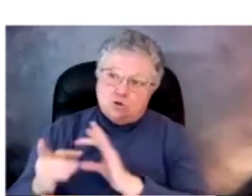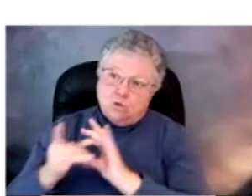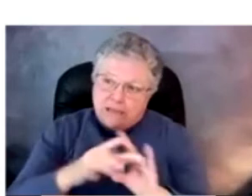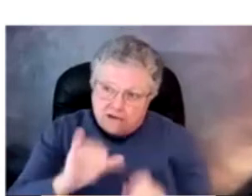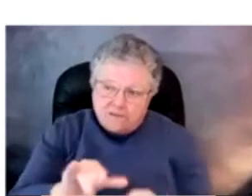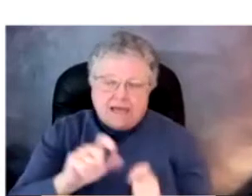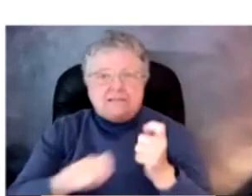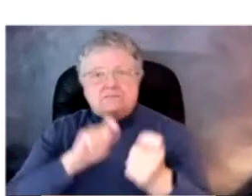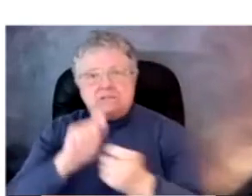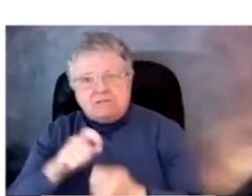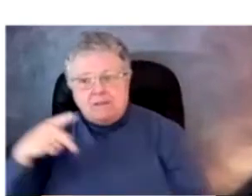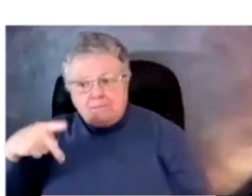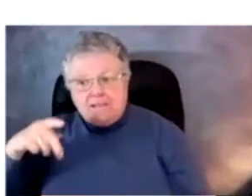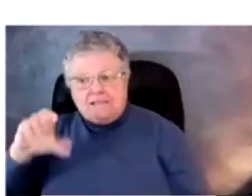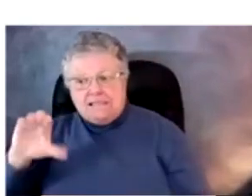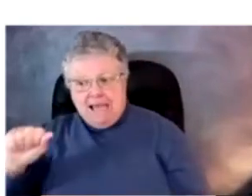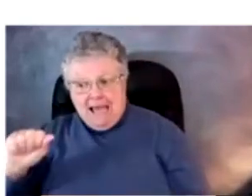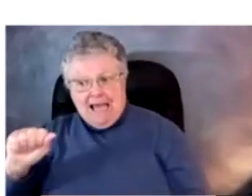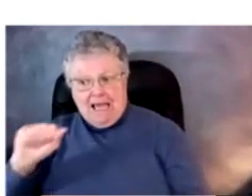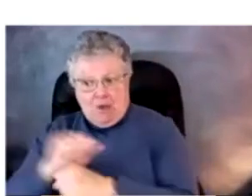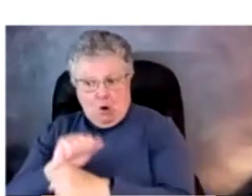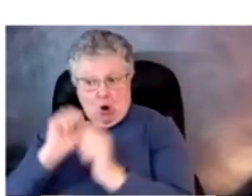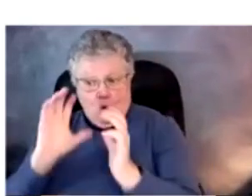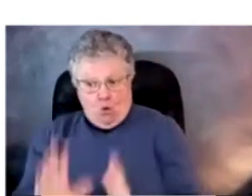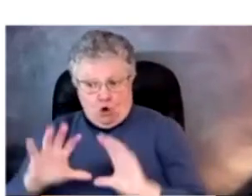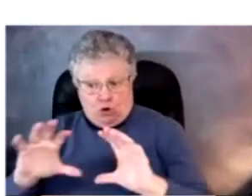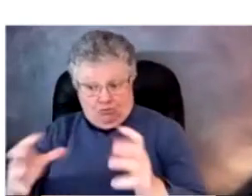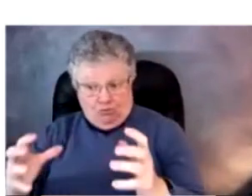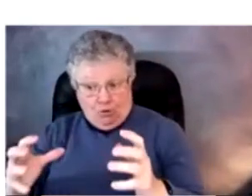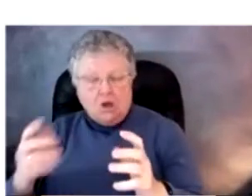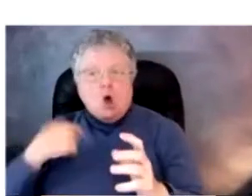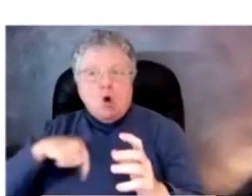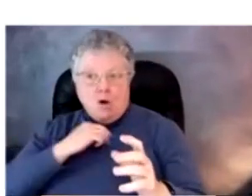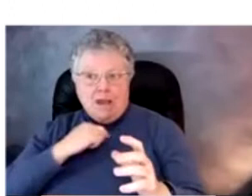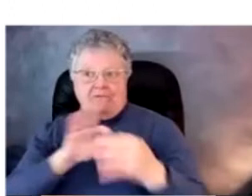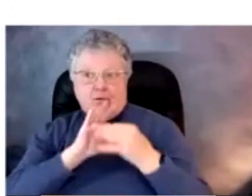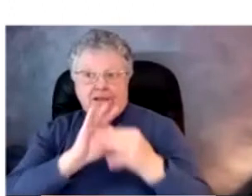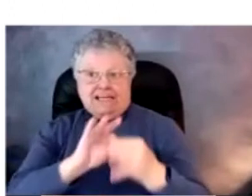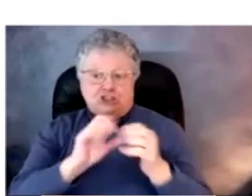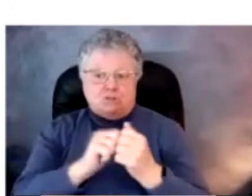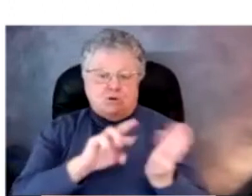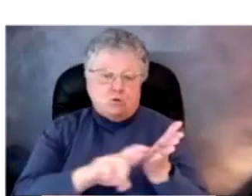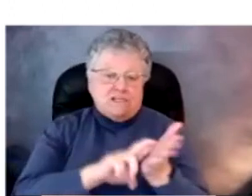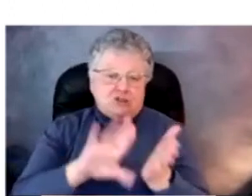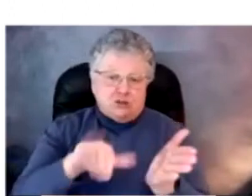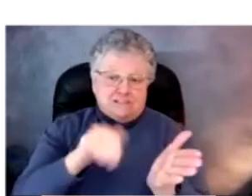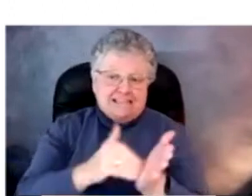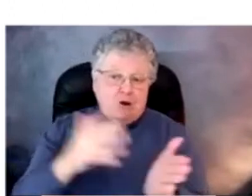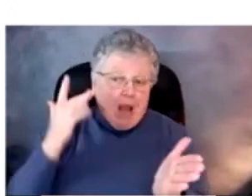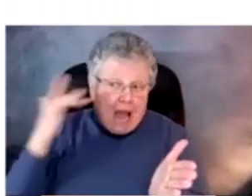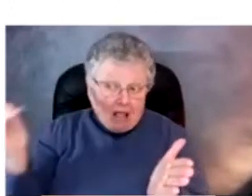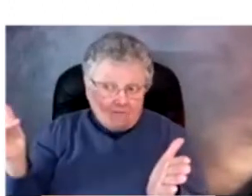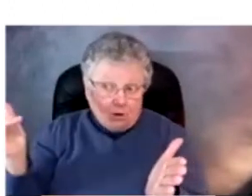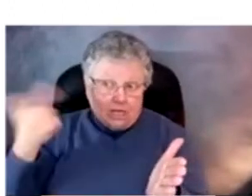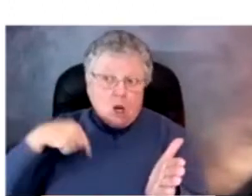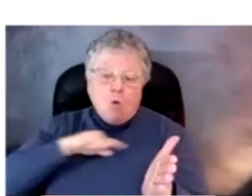specifically personal care workforce, we have a relationship with a research center in California. And that is a way that we can start doing this, is